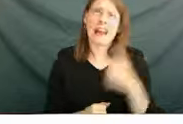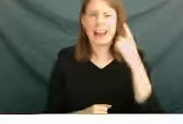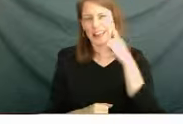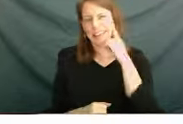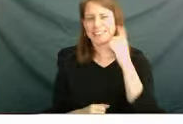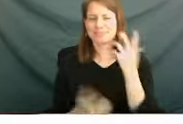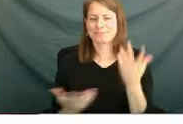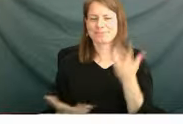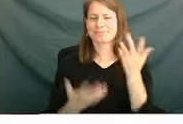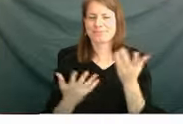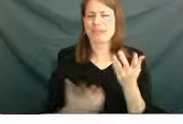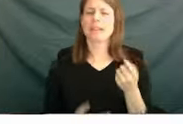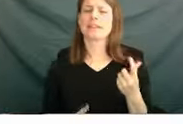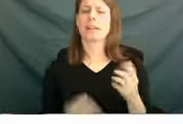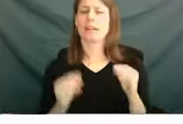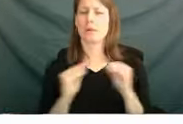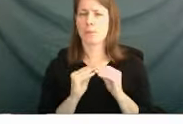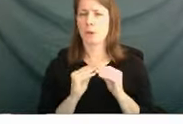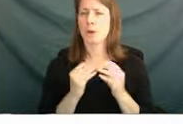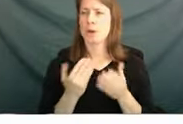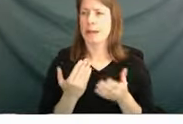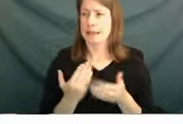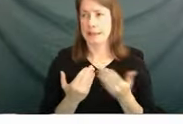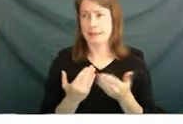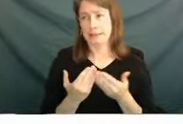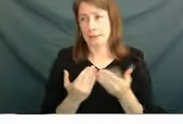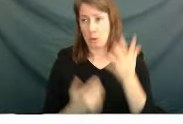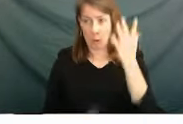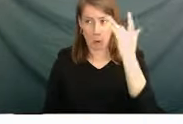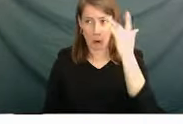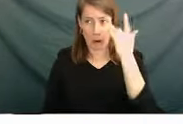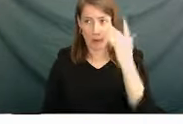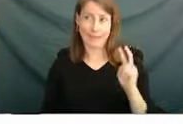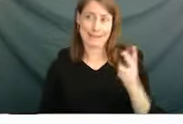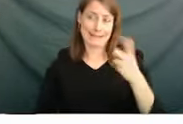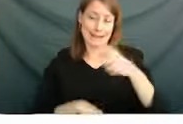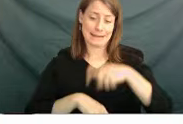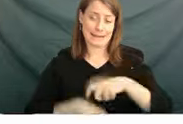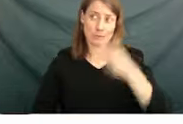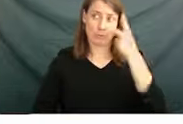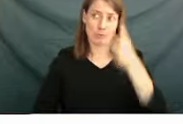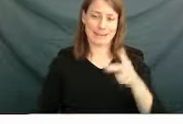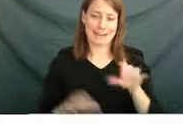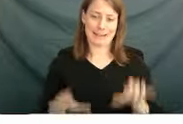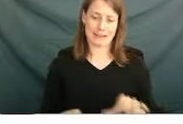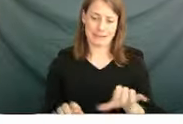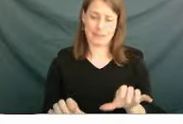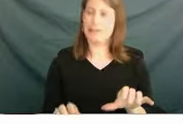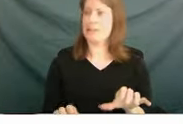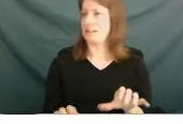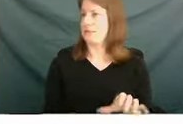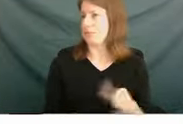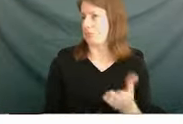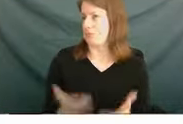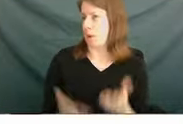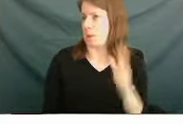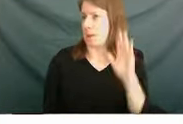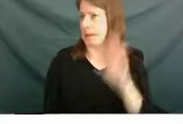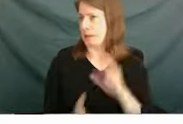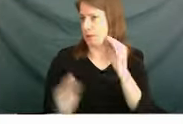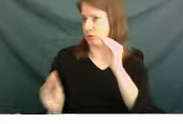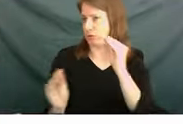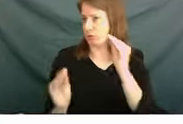were likely to need less instruction. But I consciously made it as quick as I could, so I could move